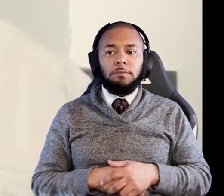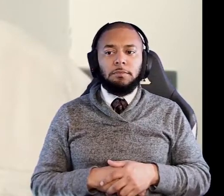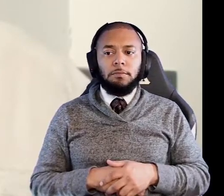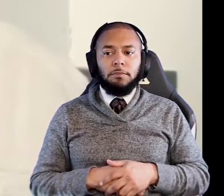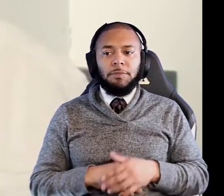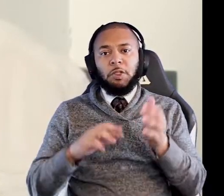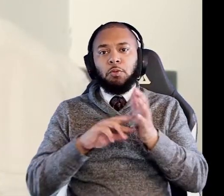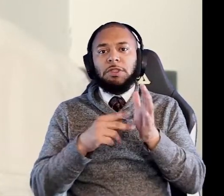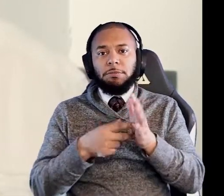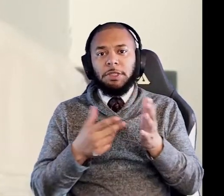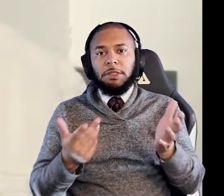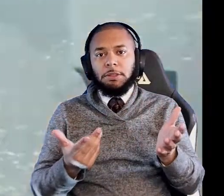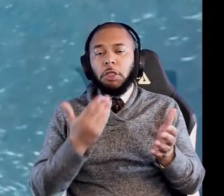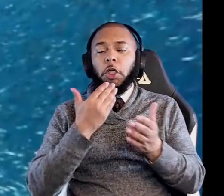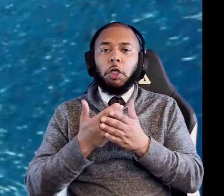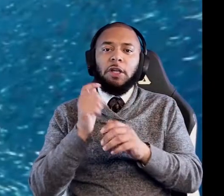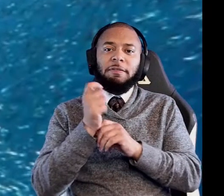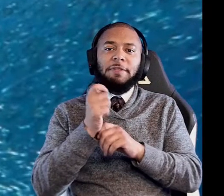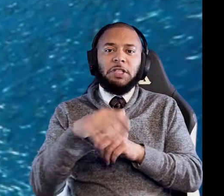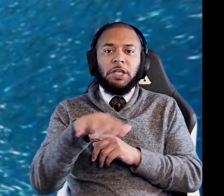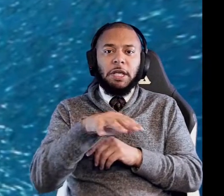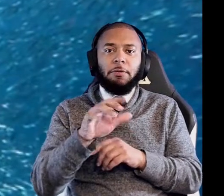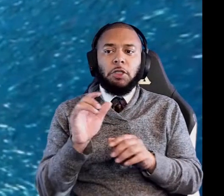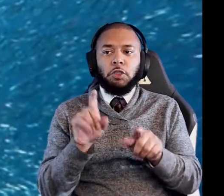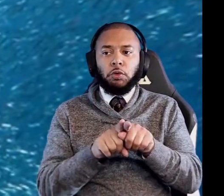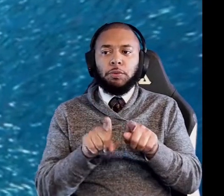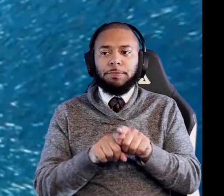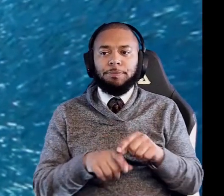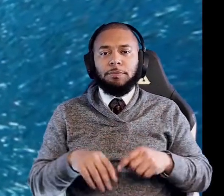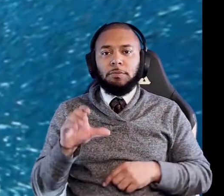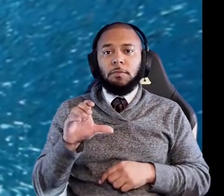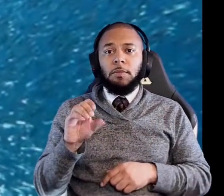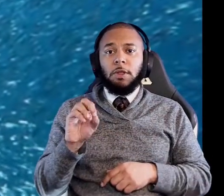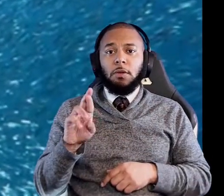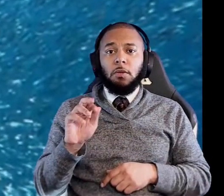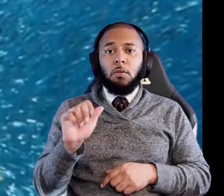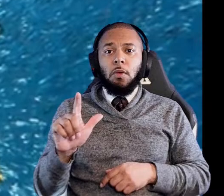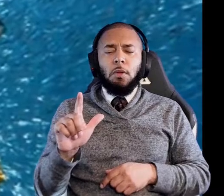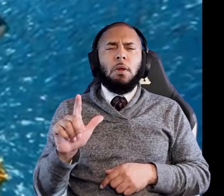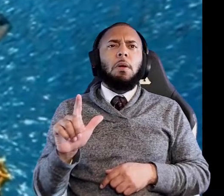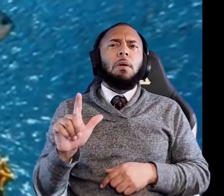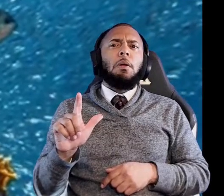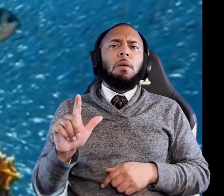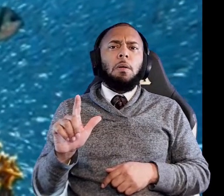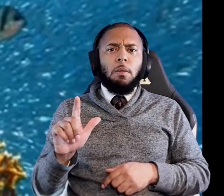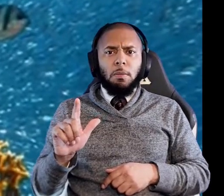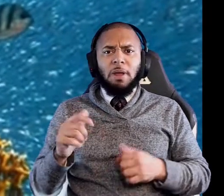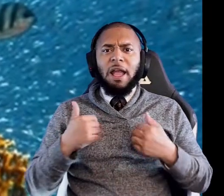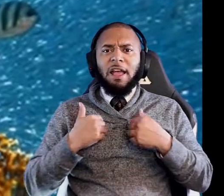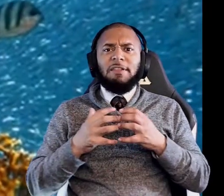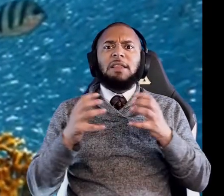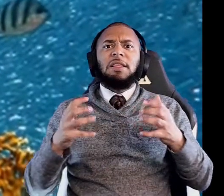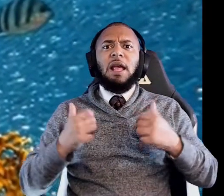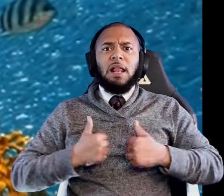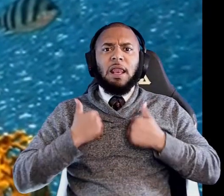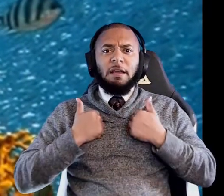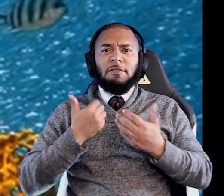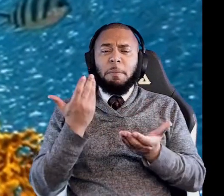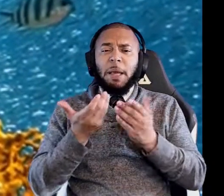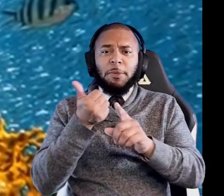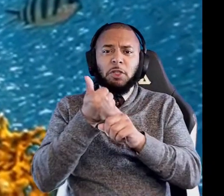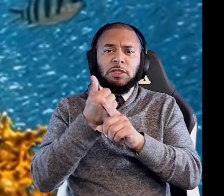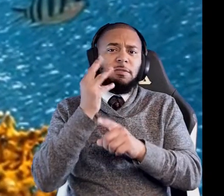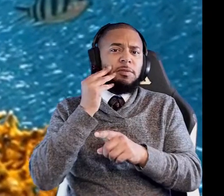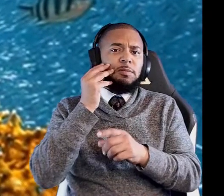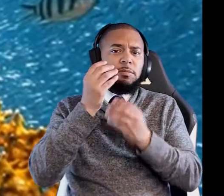resulting in a good fishing spot for fishermen. Coral reefs are another highly productive area. You may have snorkeled in one. A lot of